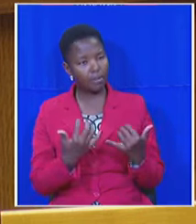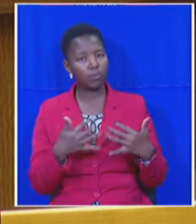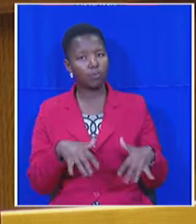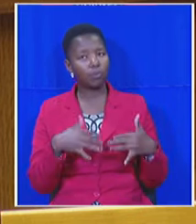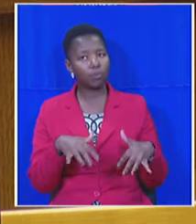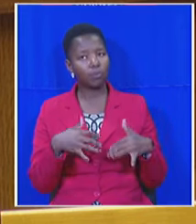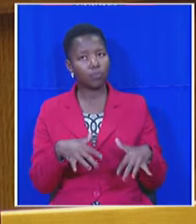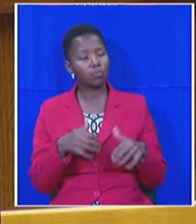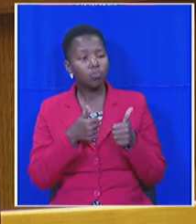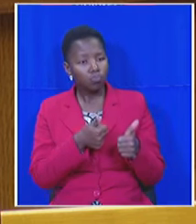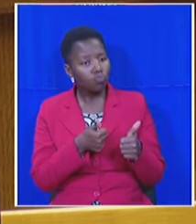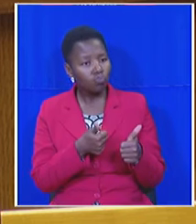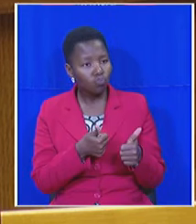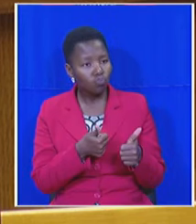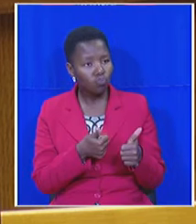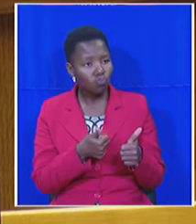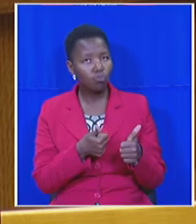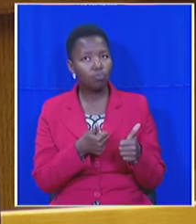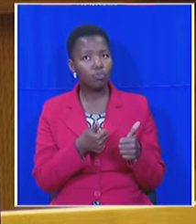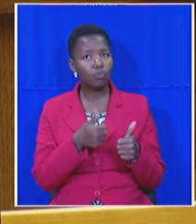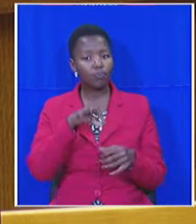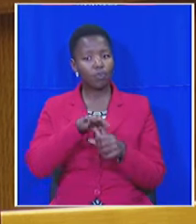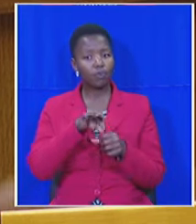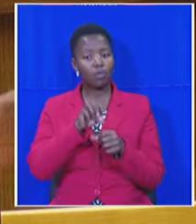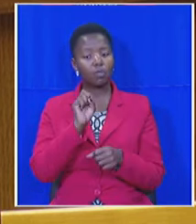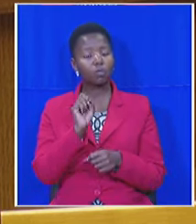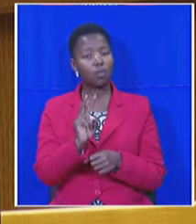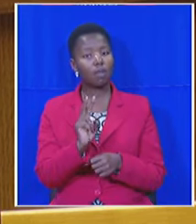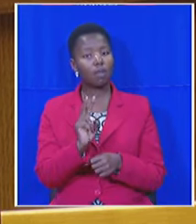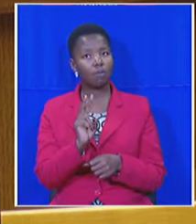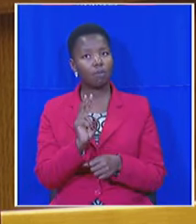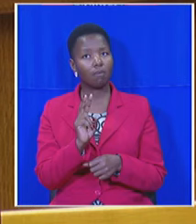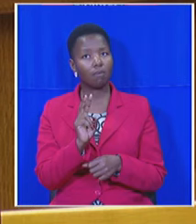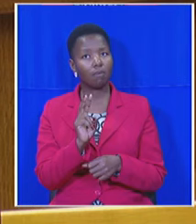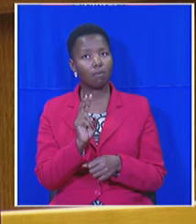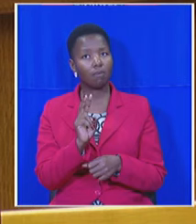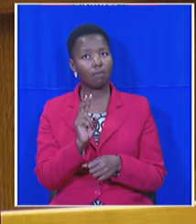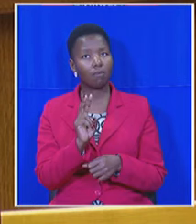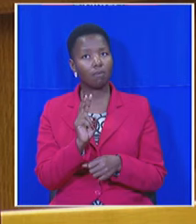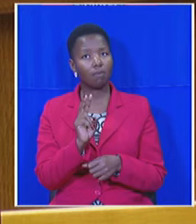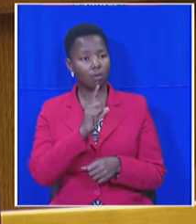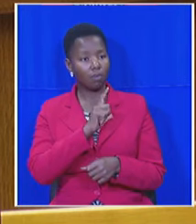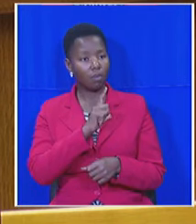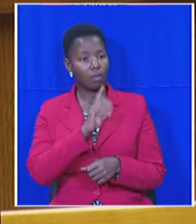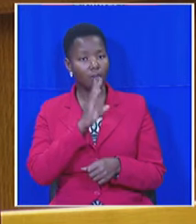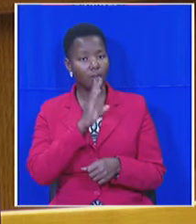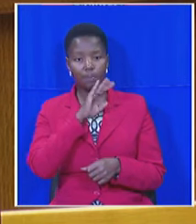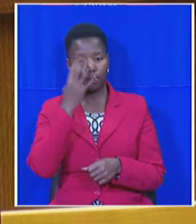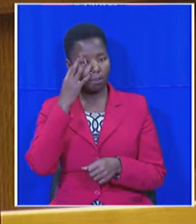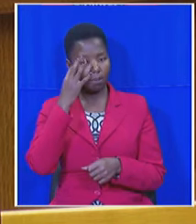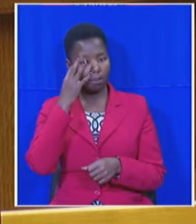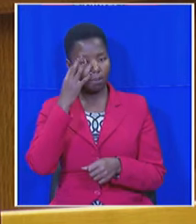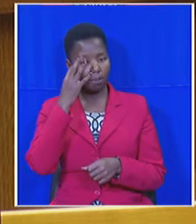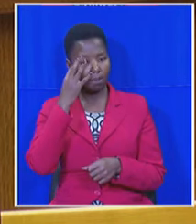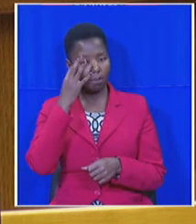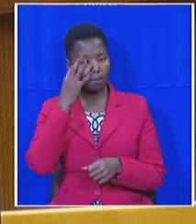number 12 mayibe khona ngoba indeed ayikho i-government engaphatha ngaphandle kwe-empirical evidence which is